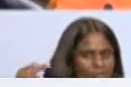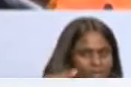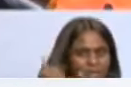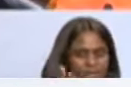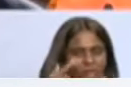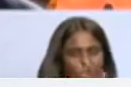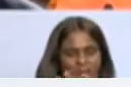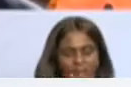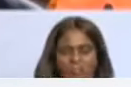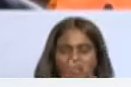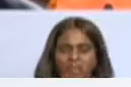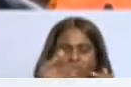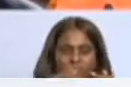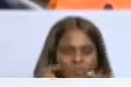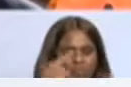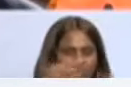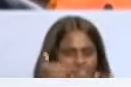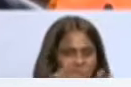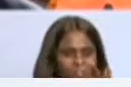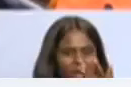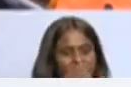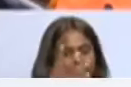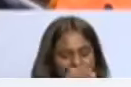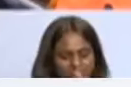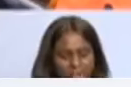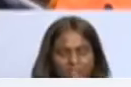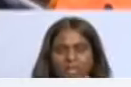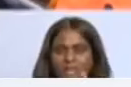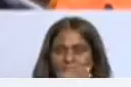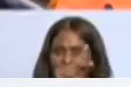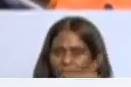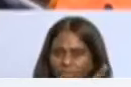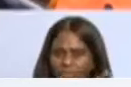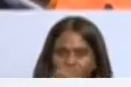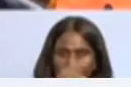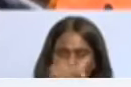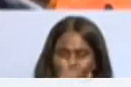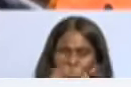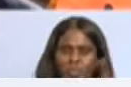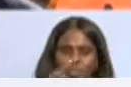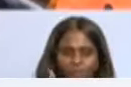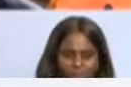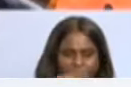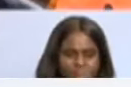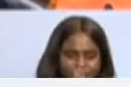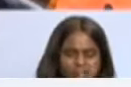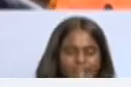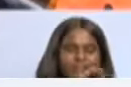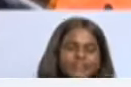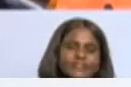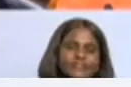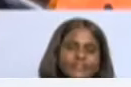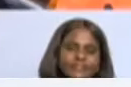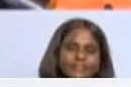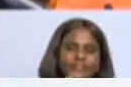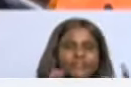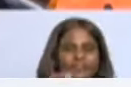to provide for venture capital funding for innovators in our country.